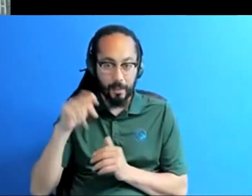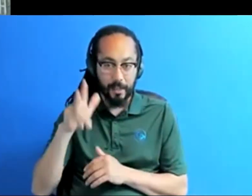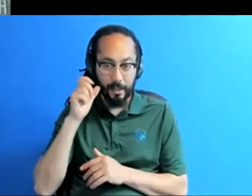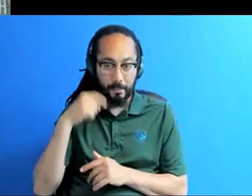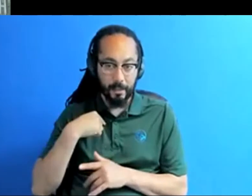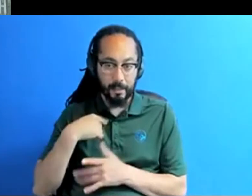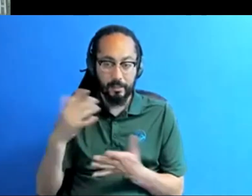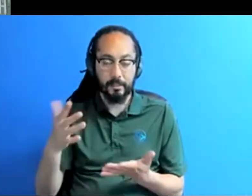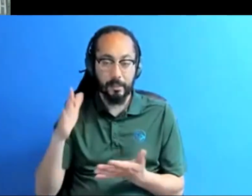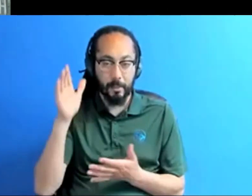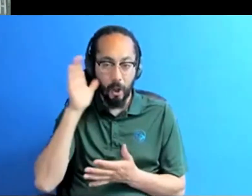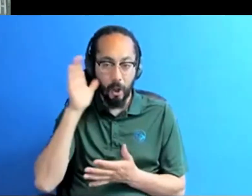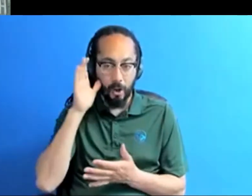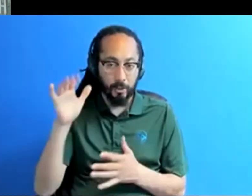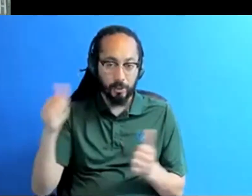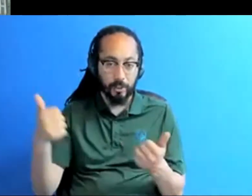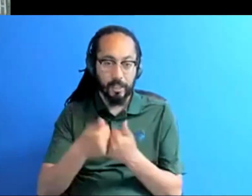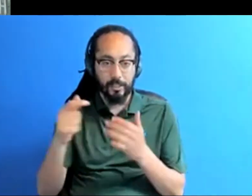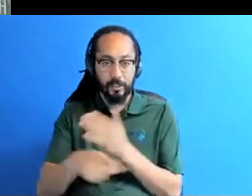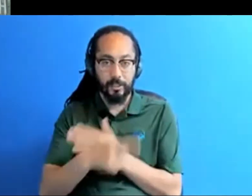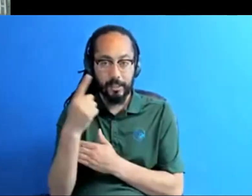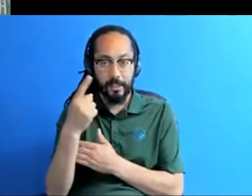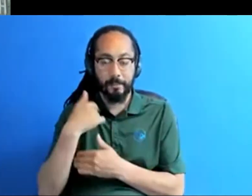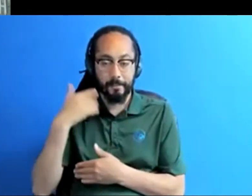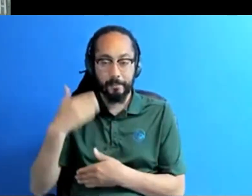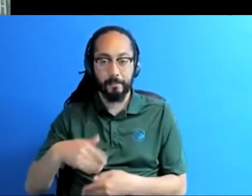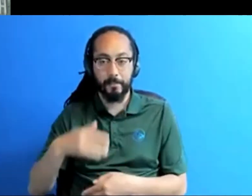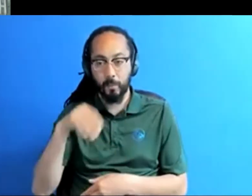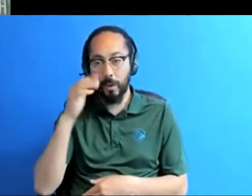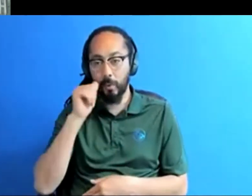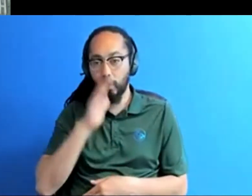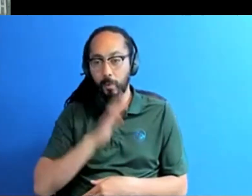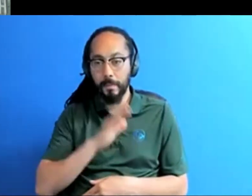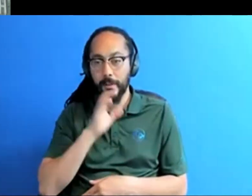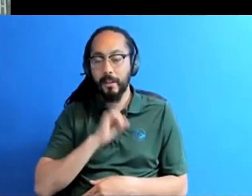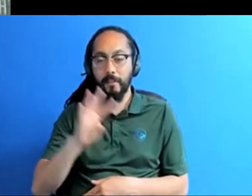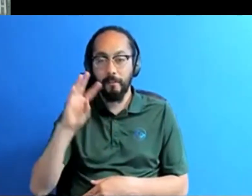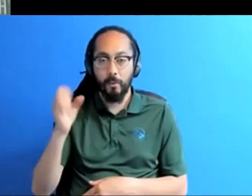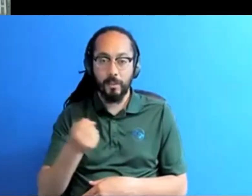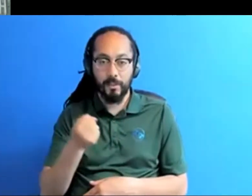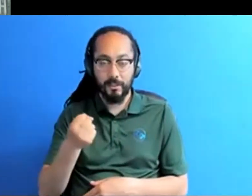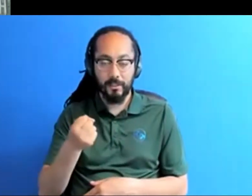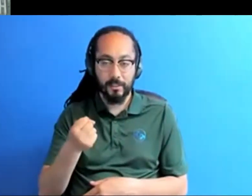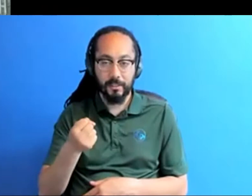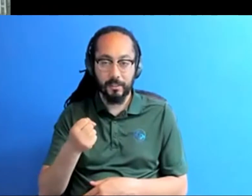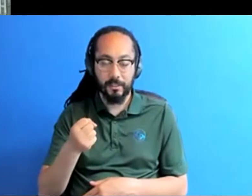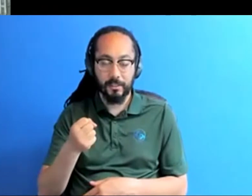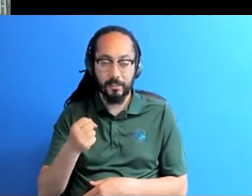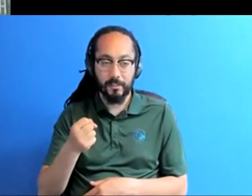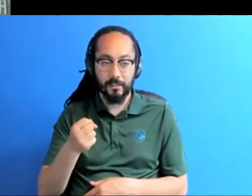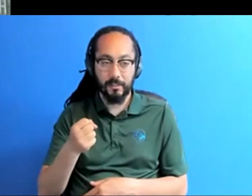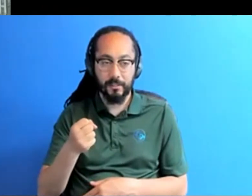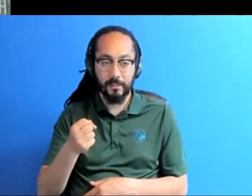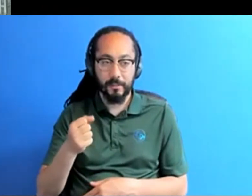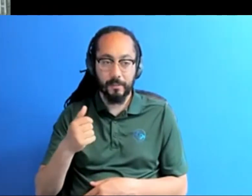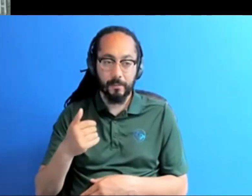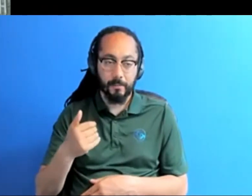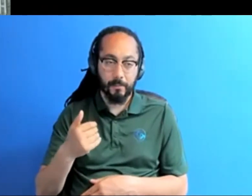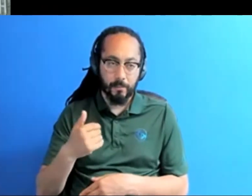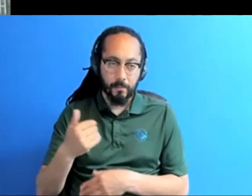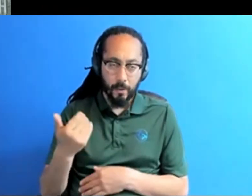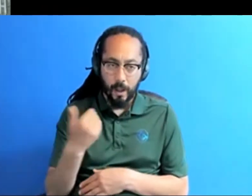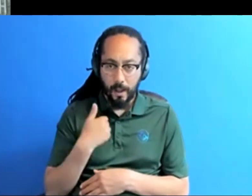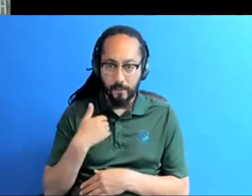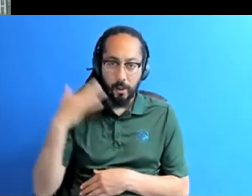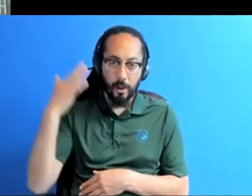challenges today. I am a white woman in my 40s, mid-40s now. I have long